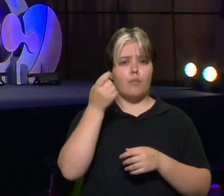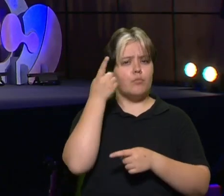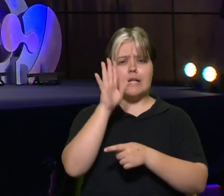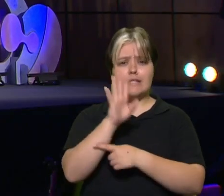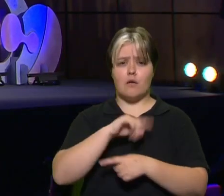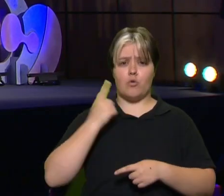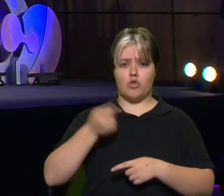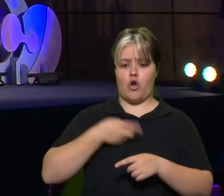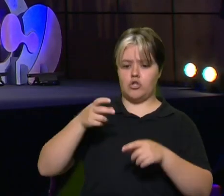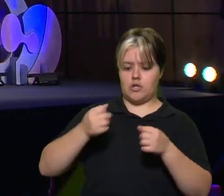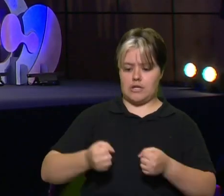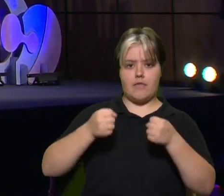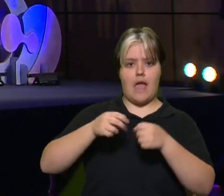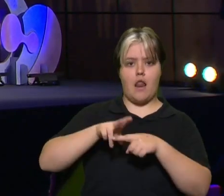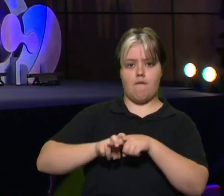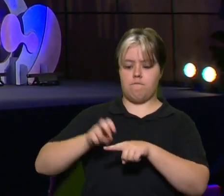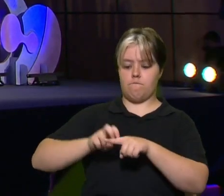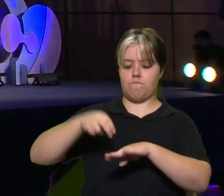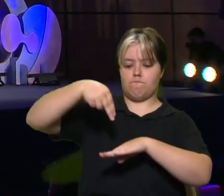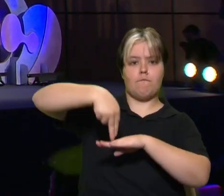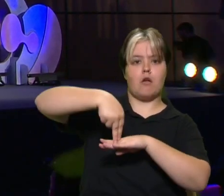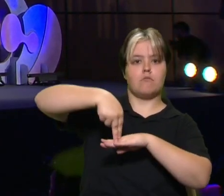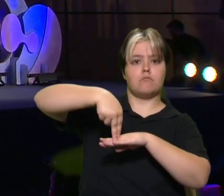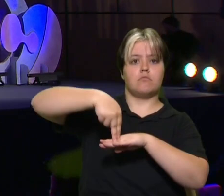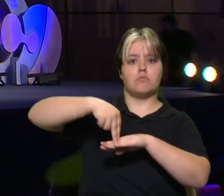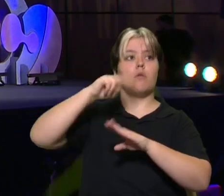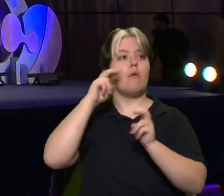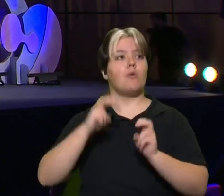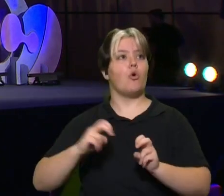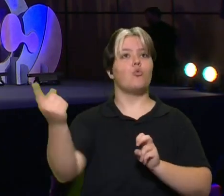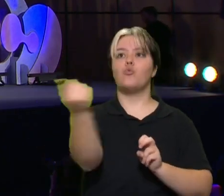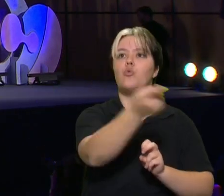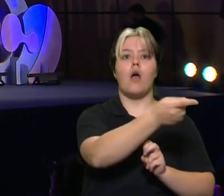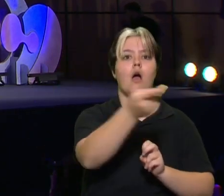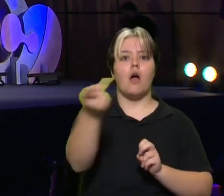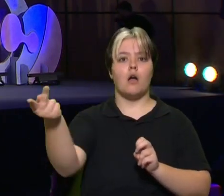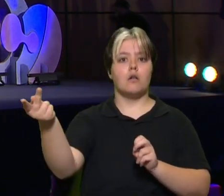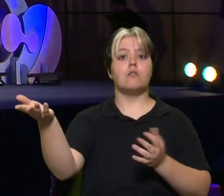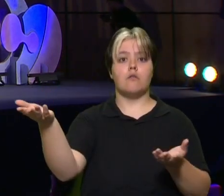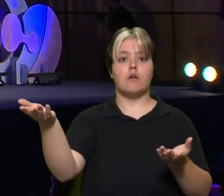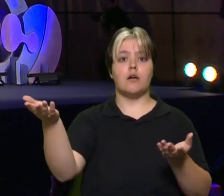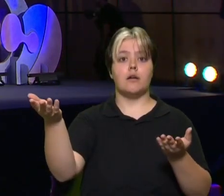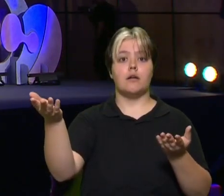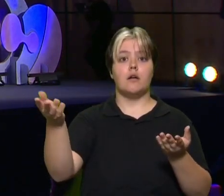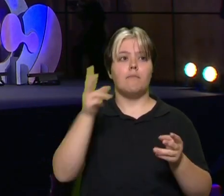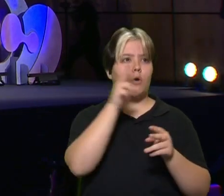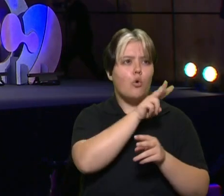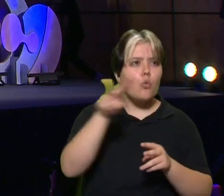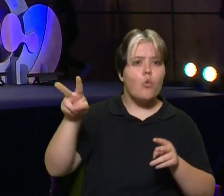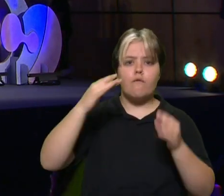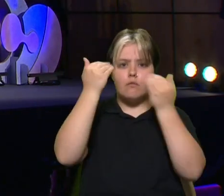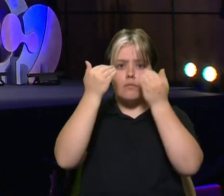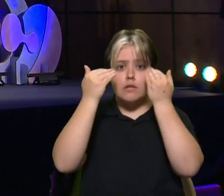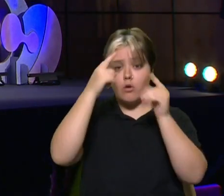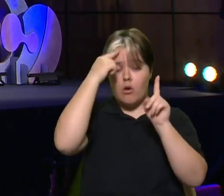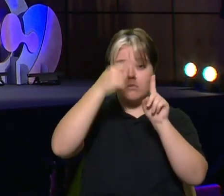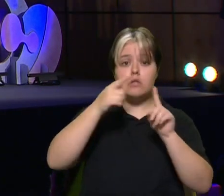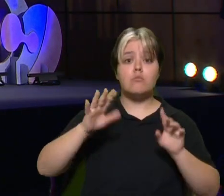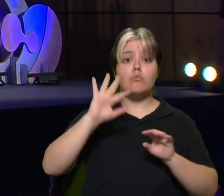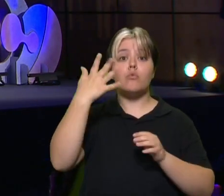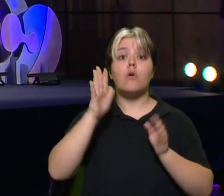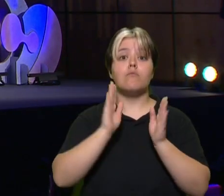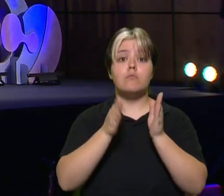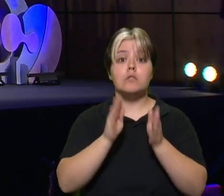I mean, we can go and look for plural knowledge. I mean, we can take decisions.